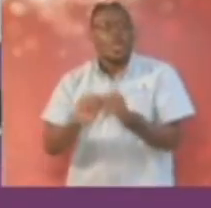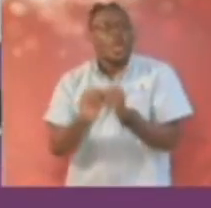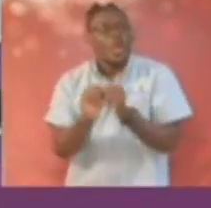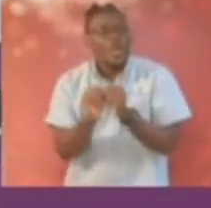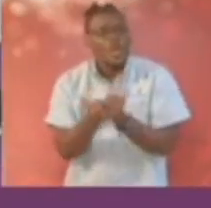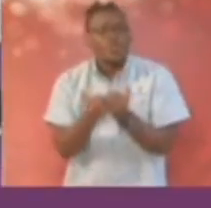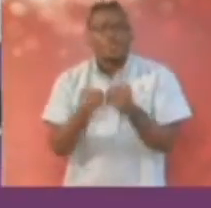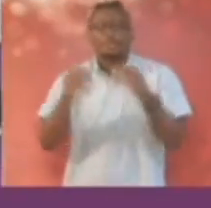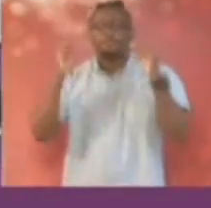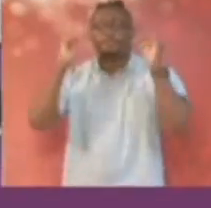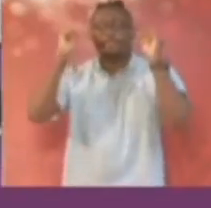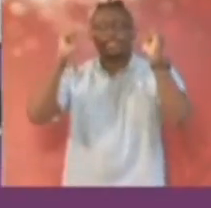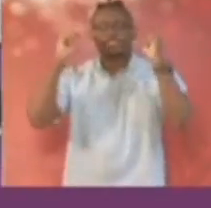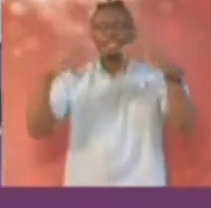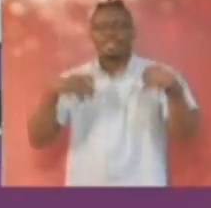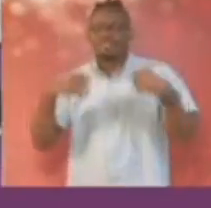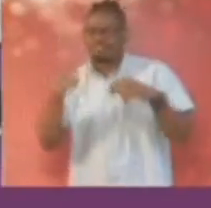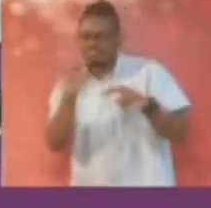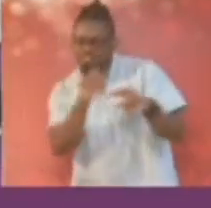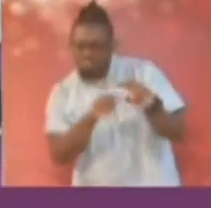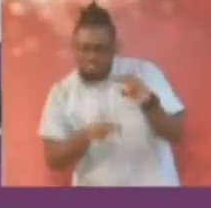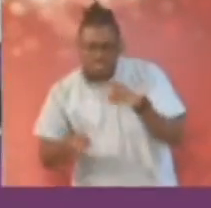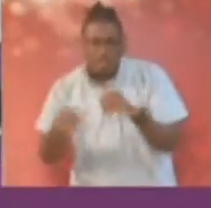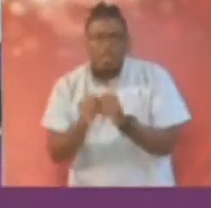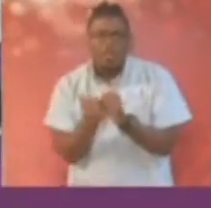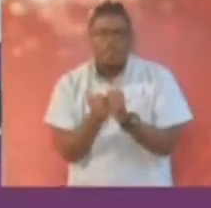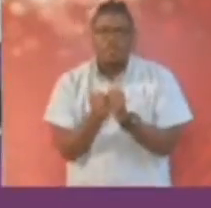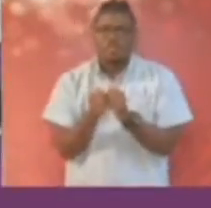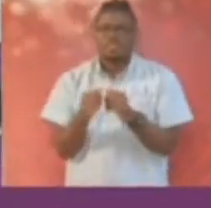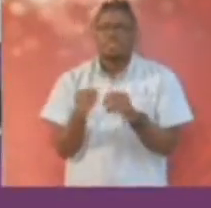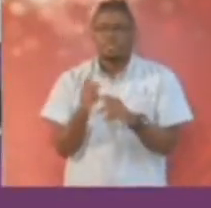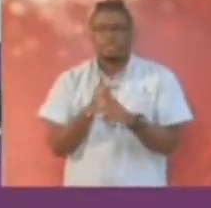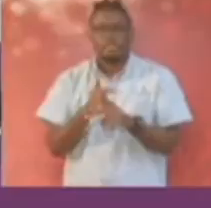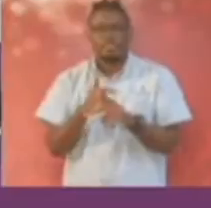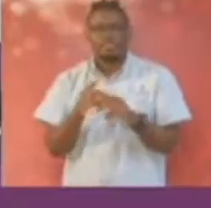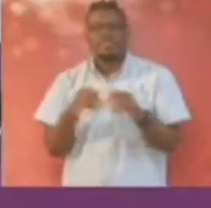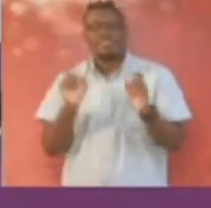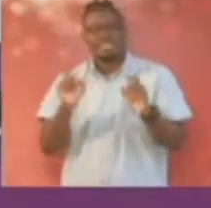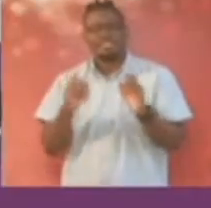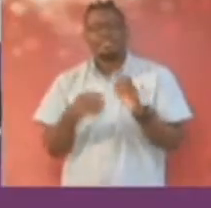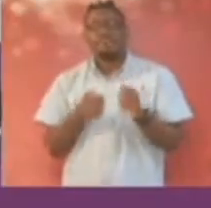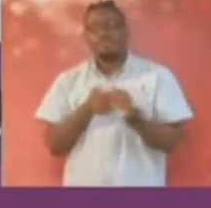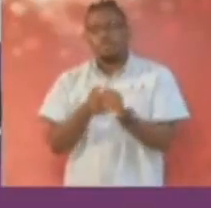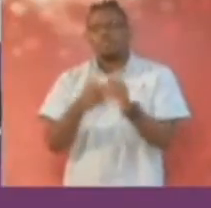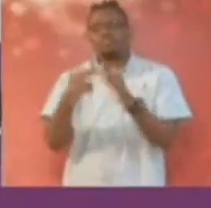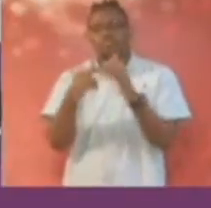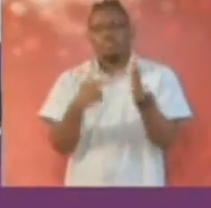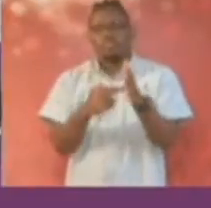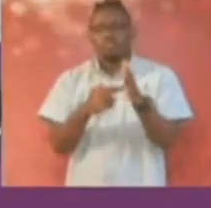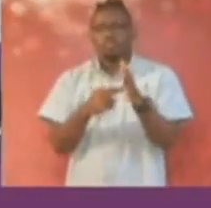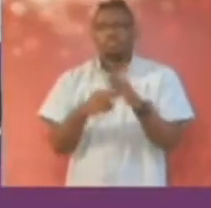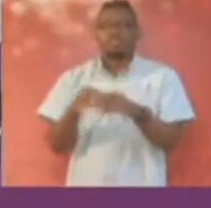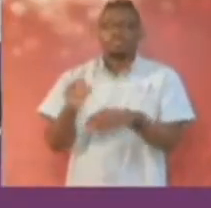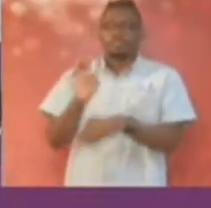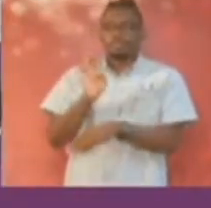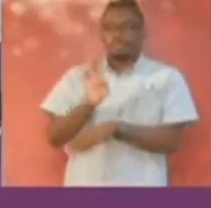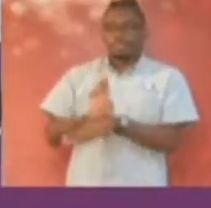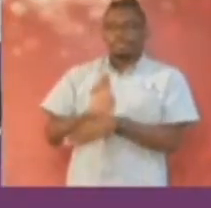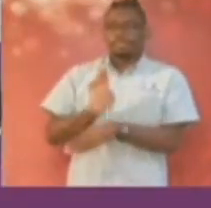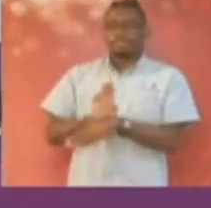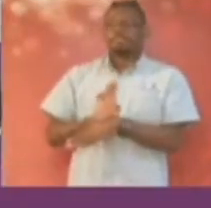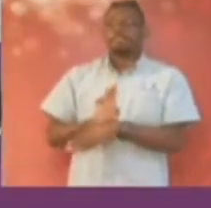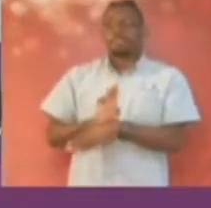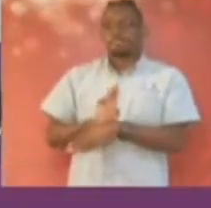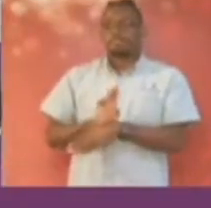continuing to ensure compliance among these types of establishments? What are the